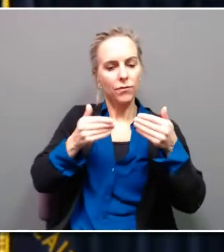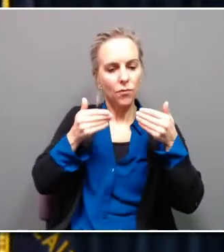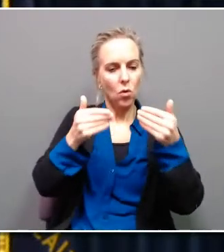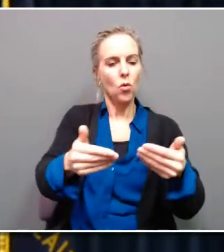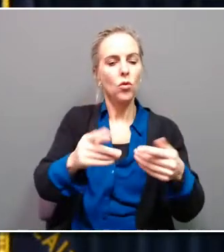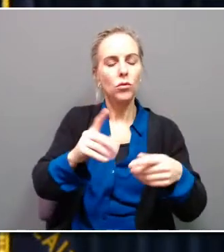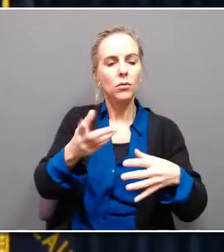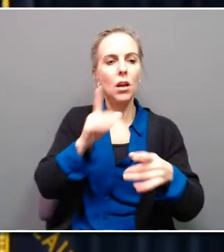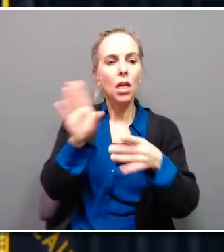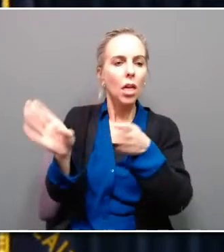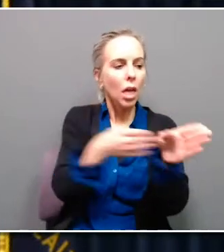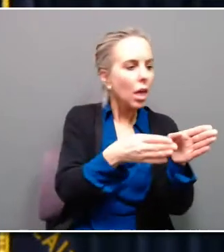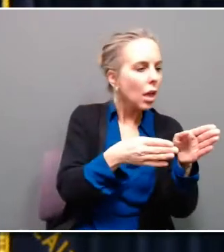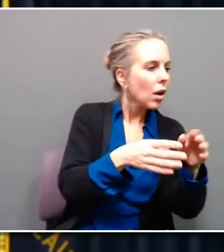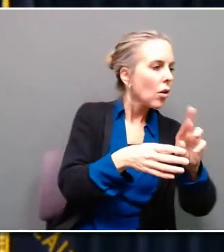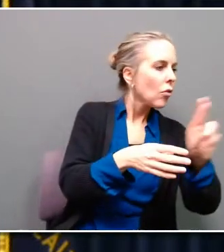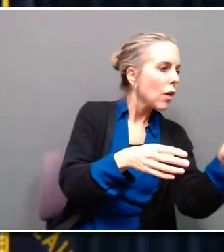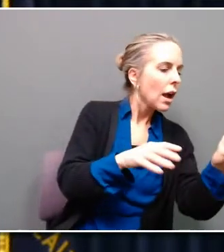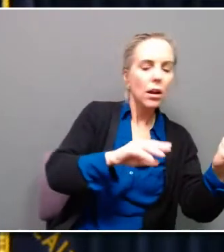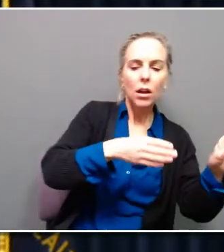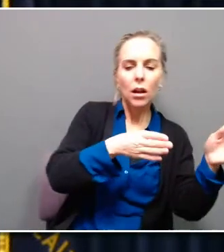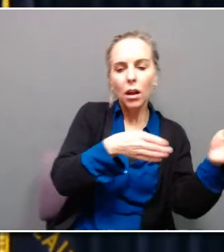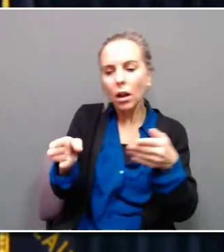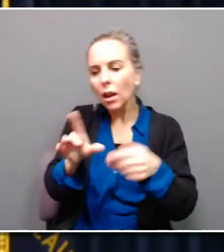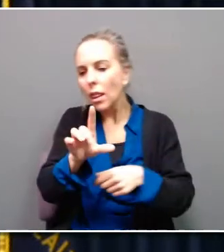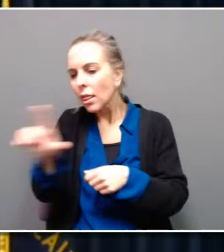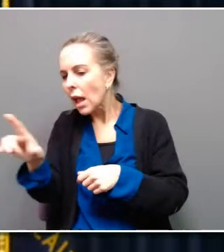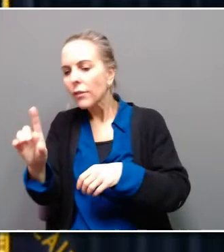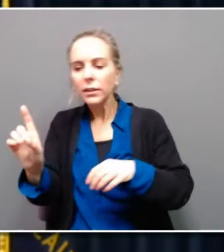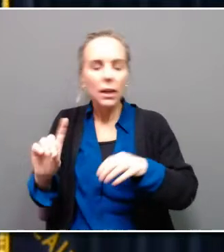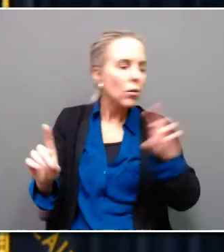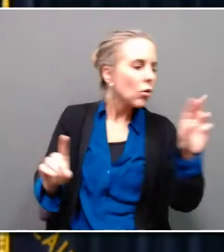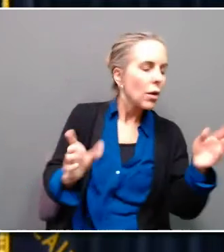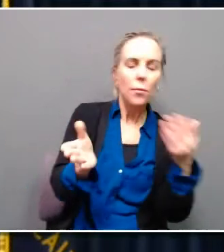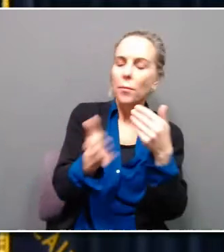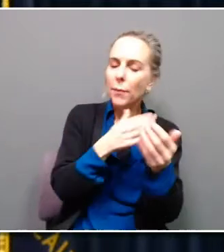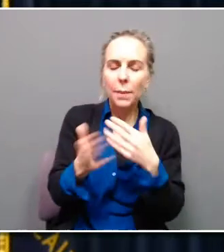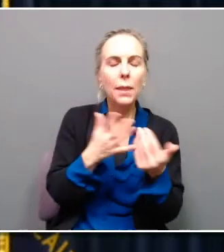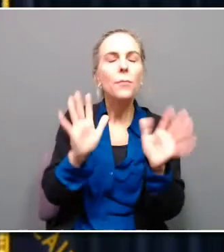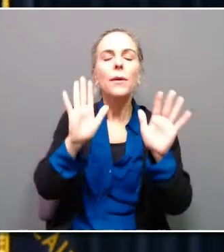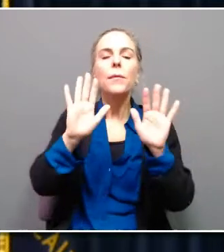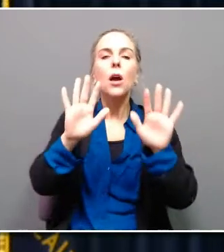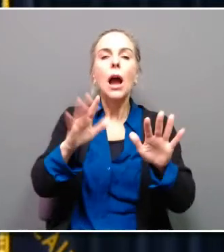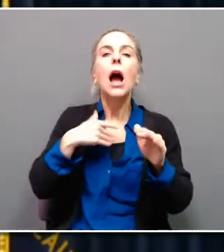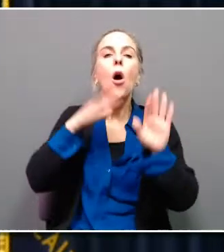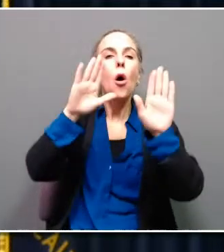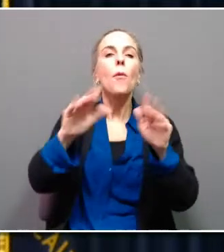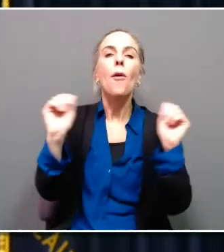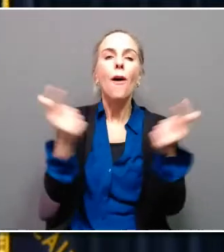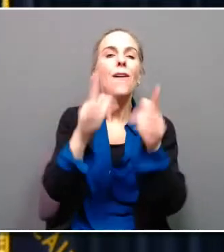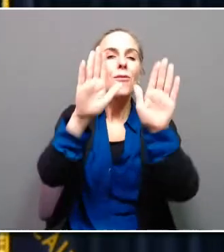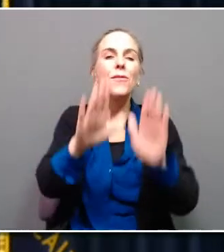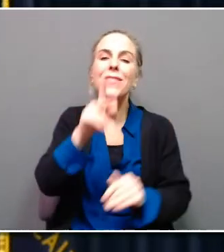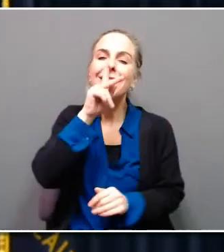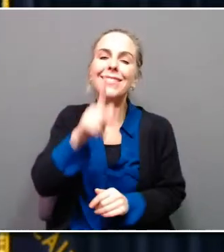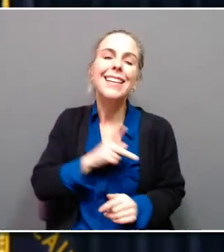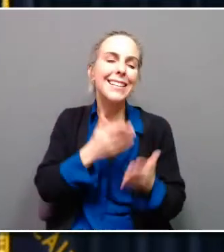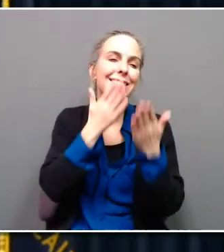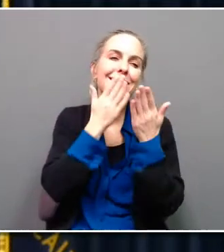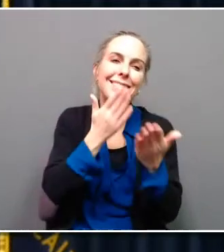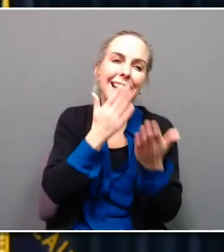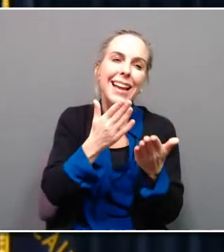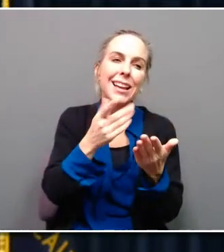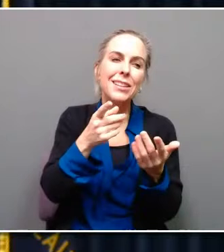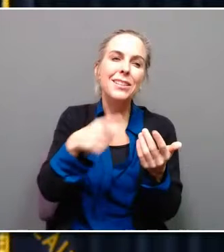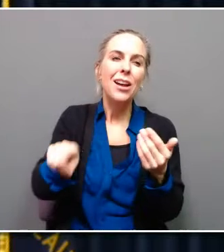to the left. So I hope everybody had a great Thanksgiving. Thanks to everybody who gave me most of the day off